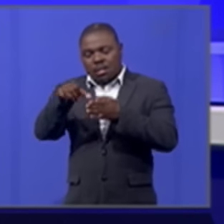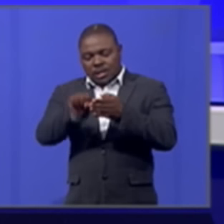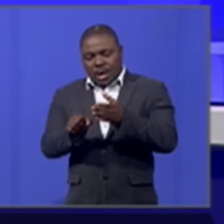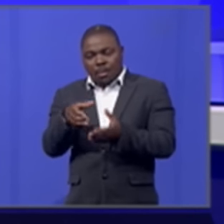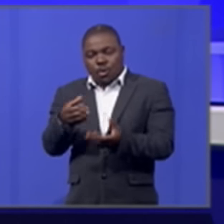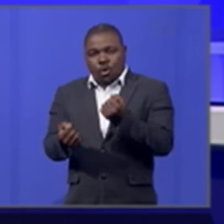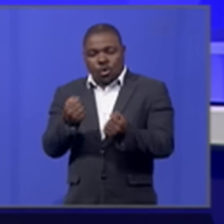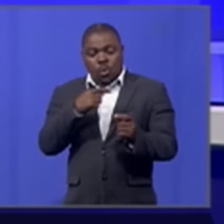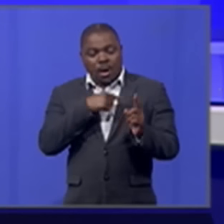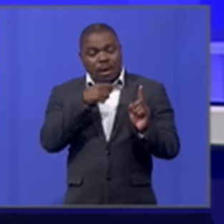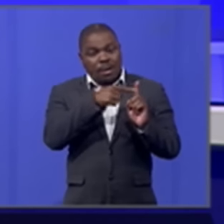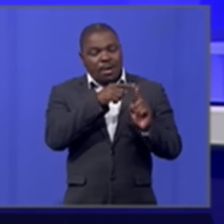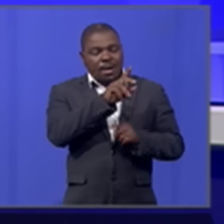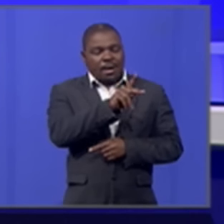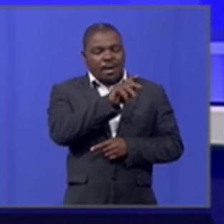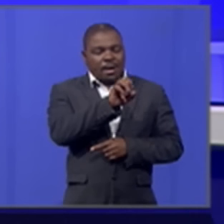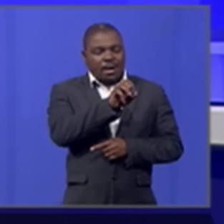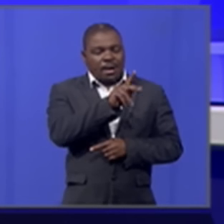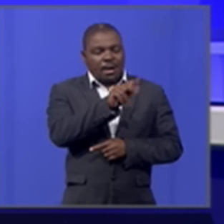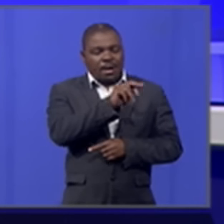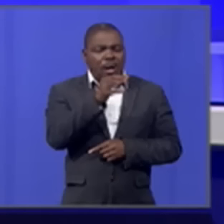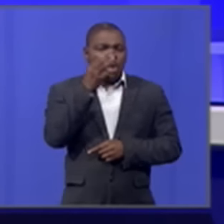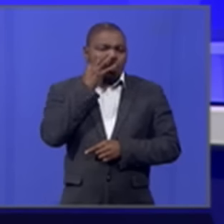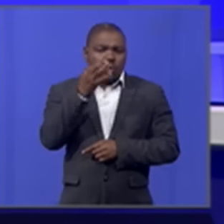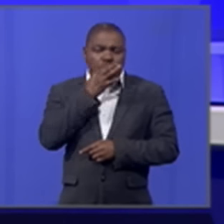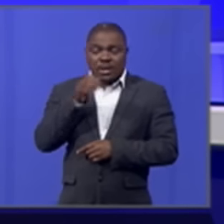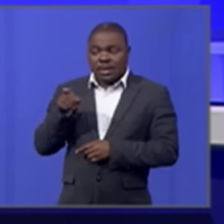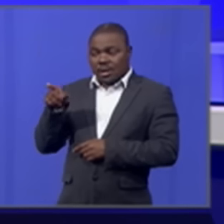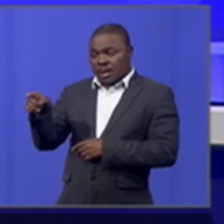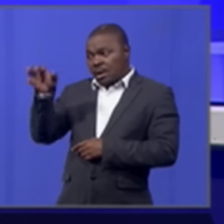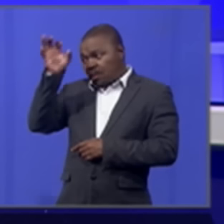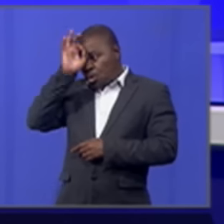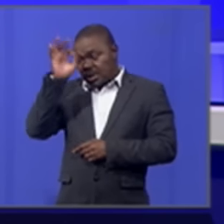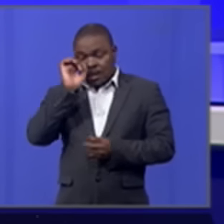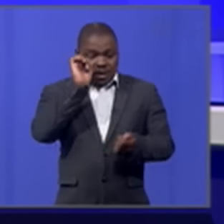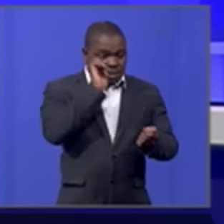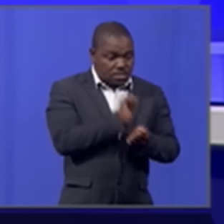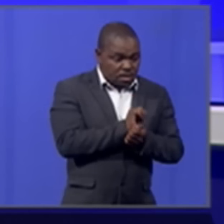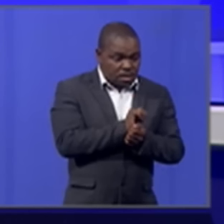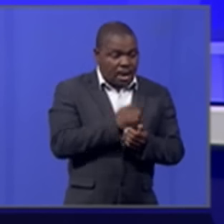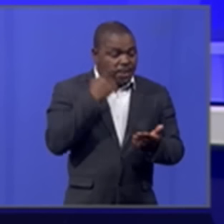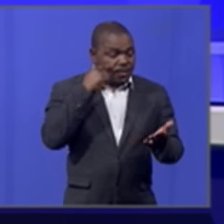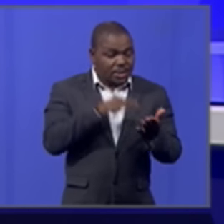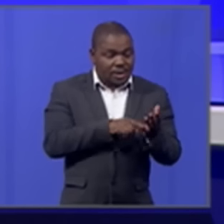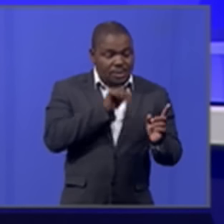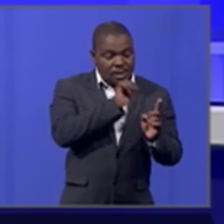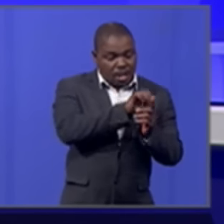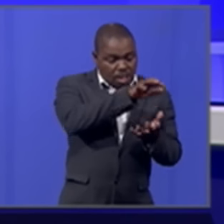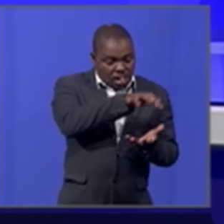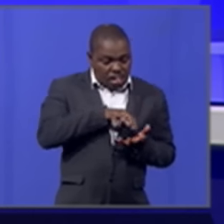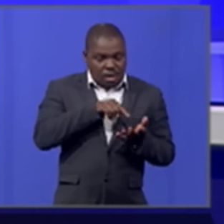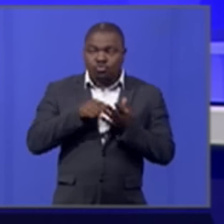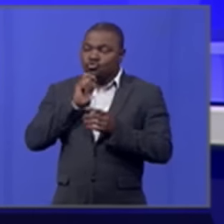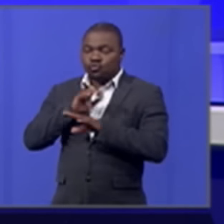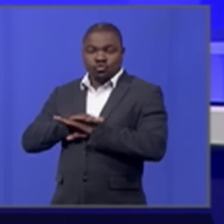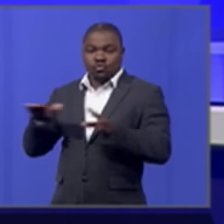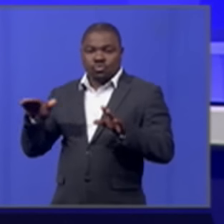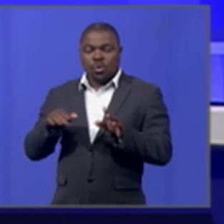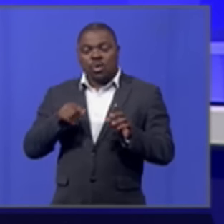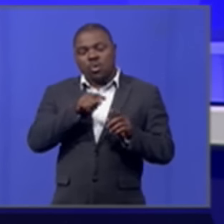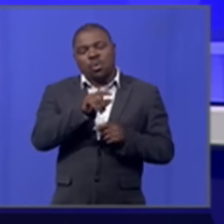Musa Kekana a ganetsanang le puso fa a sa dirisa bosupi jo mapodisi a bo boneng fa a ne a tshwarwa. Kekana mo motsekong le